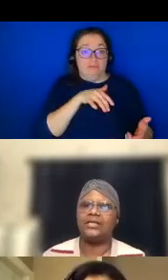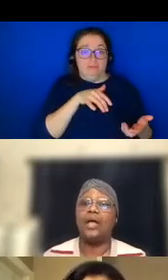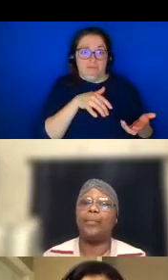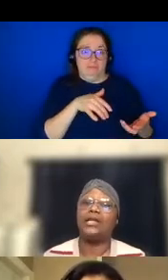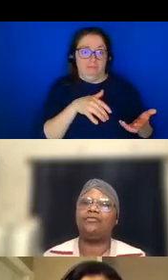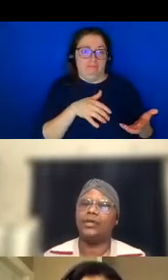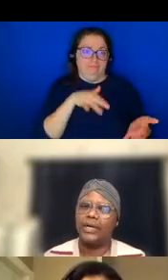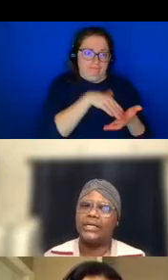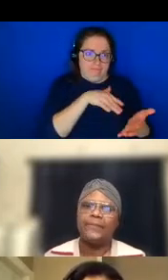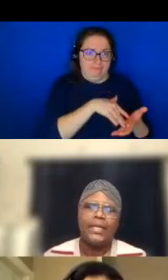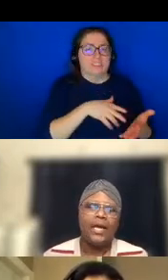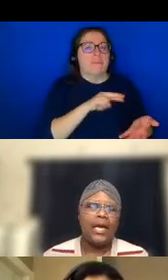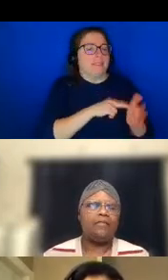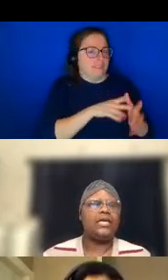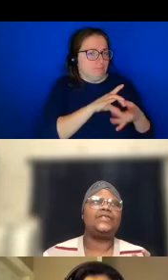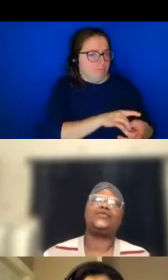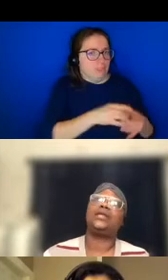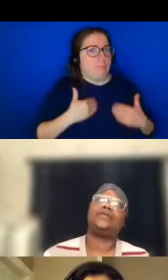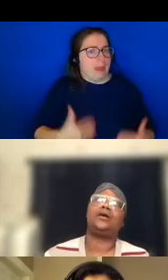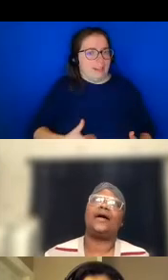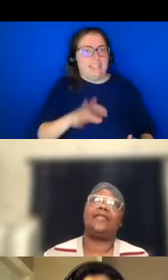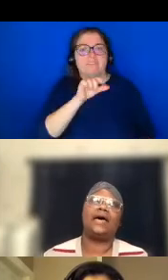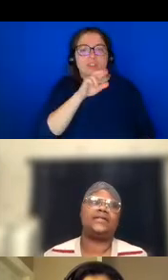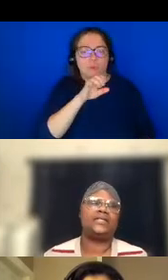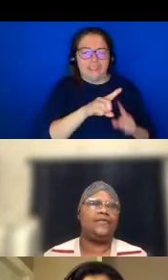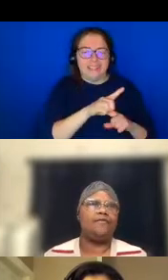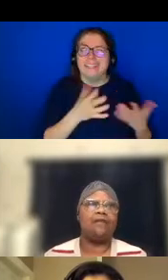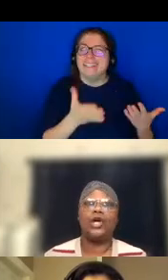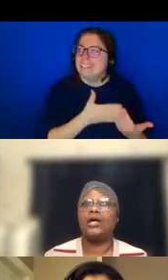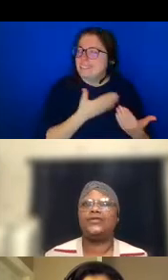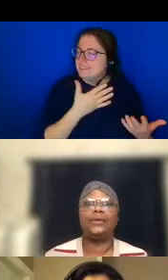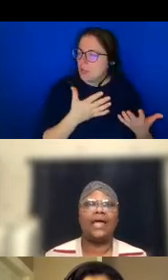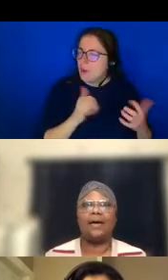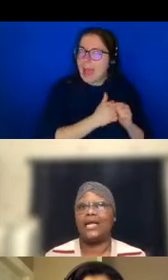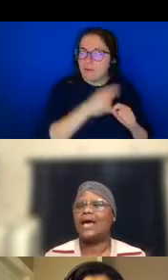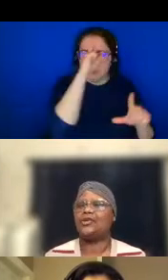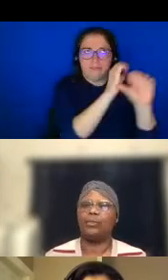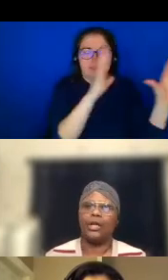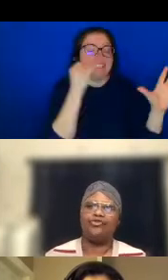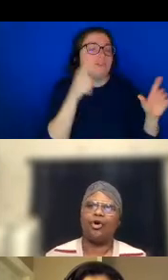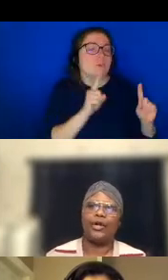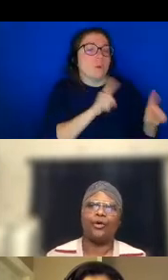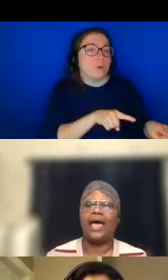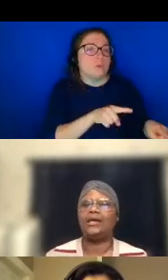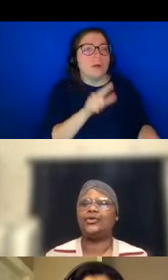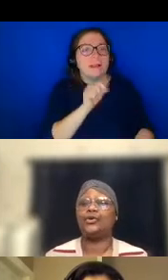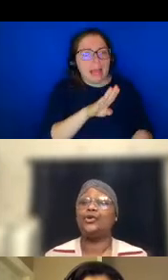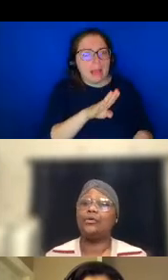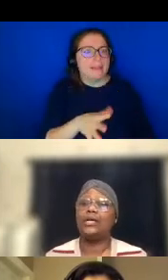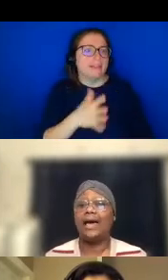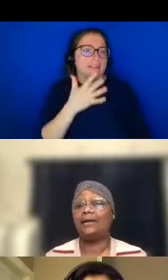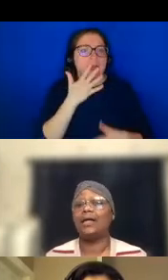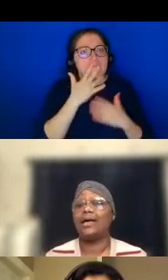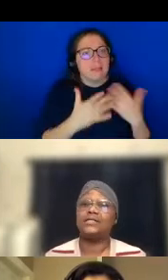based on body fluid. And the easiest way to think about that is if you've ever gone to a lab and had your blood drawn or had your